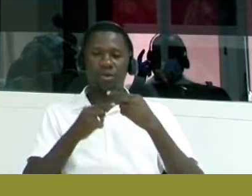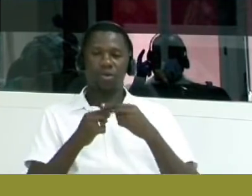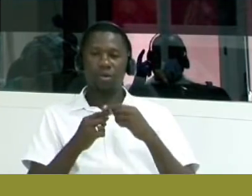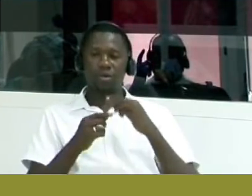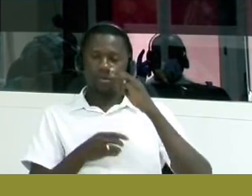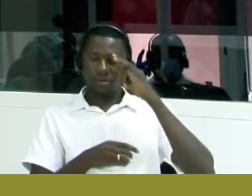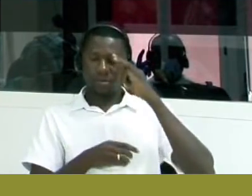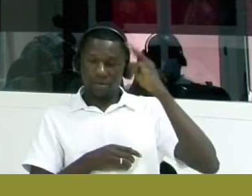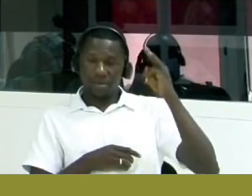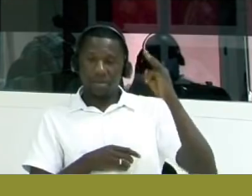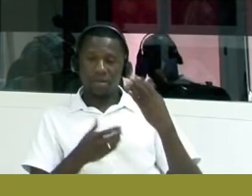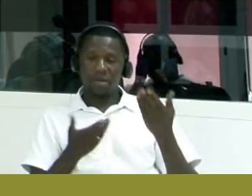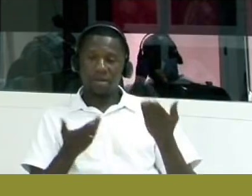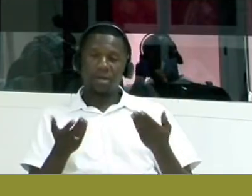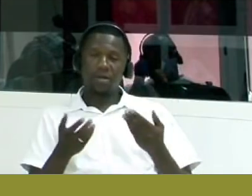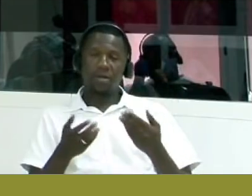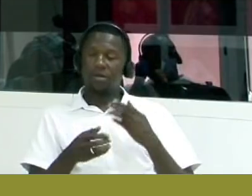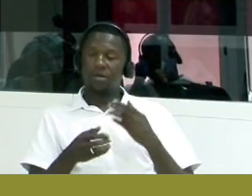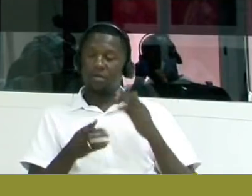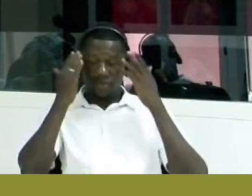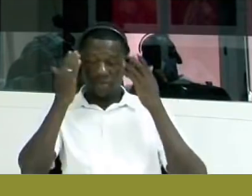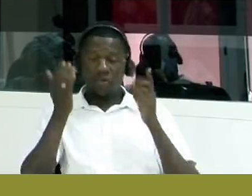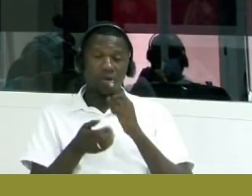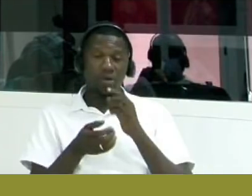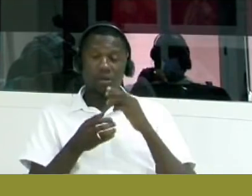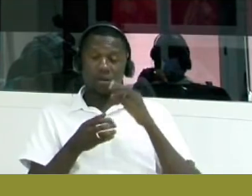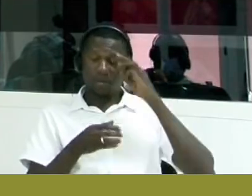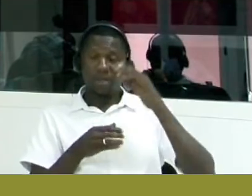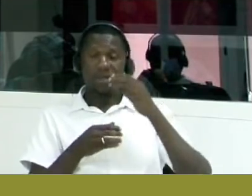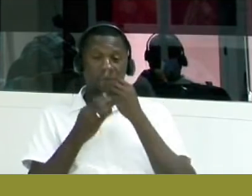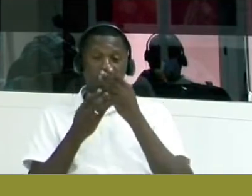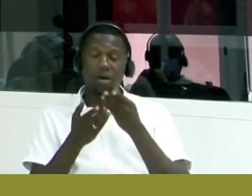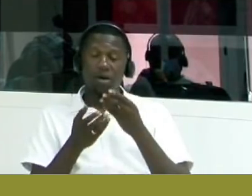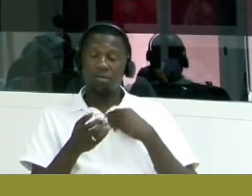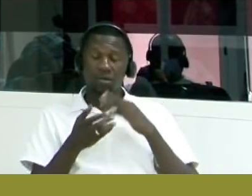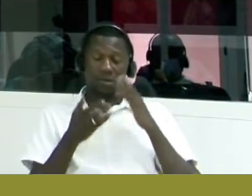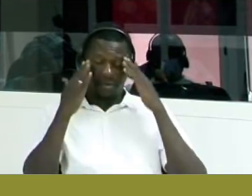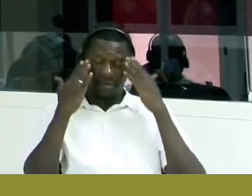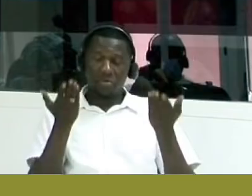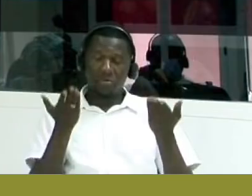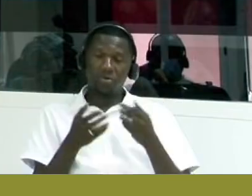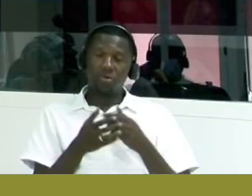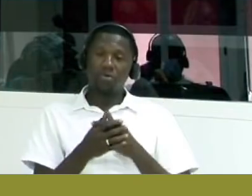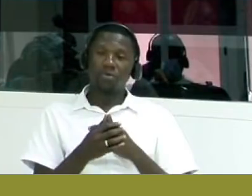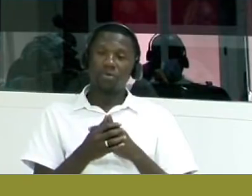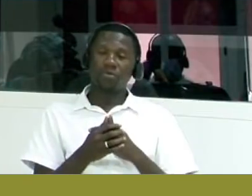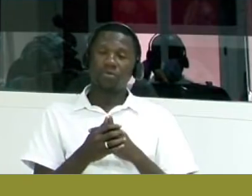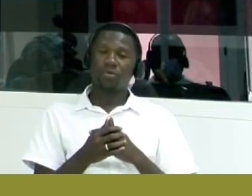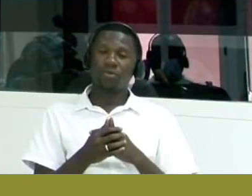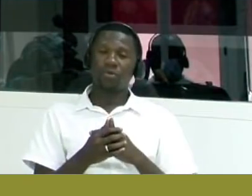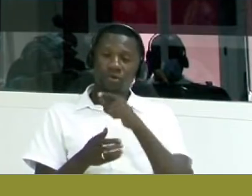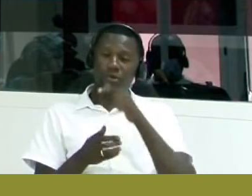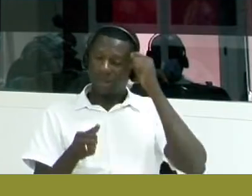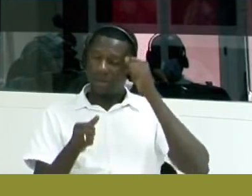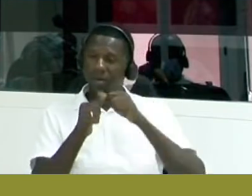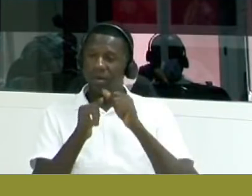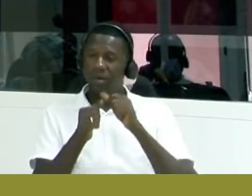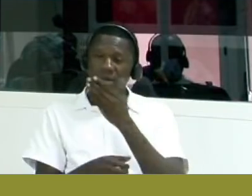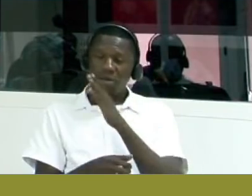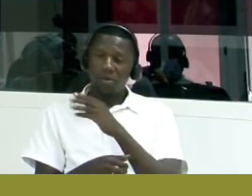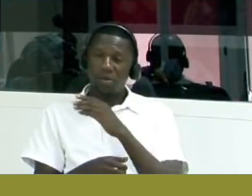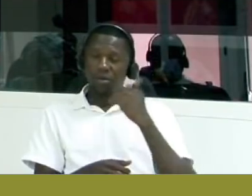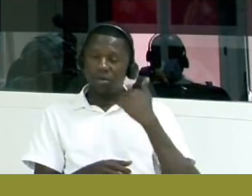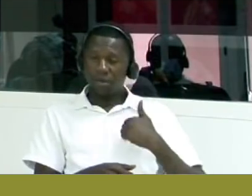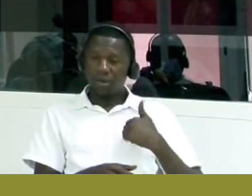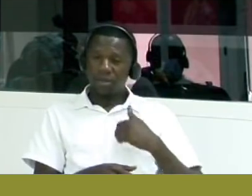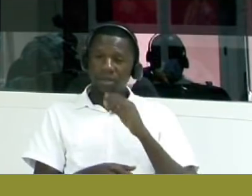I don't know what he could have said, but I didn't say that anyway. Do you remember anybody saying something like that? Not at that